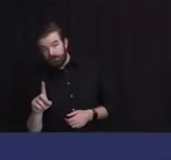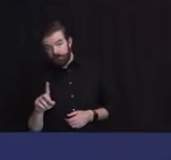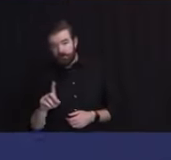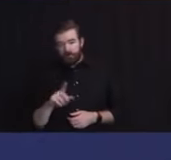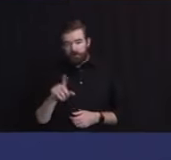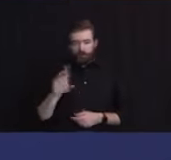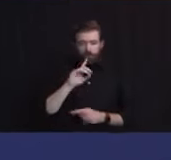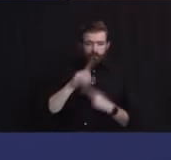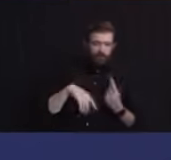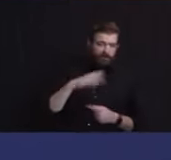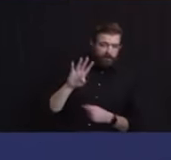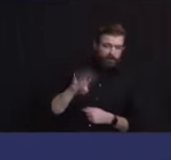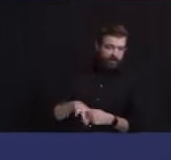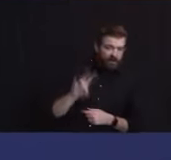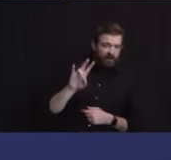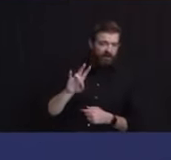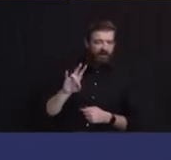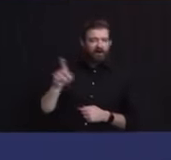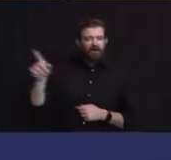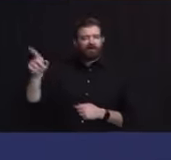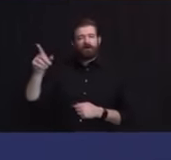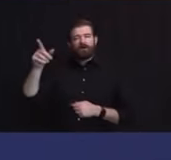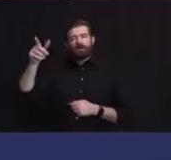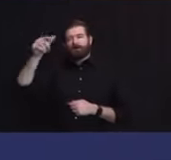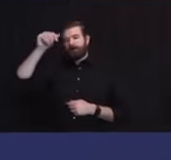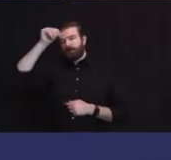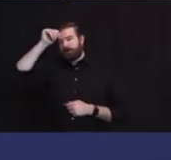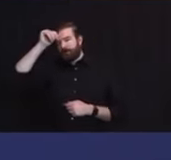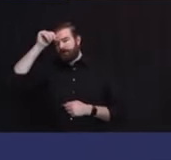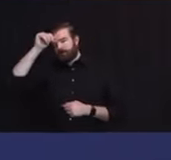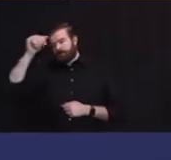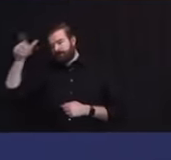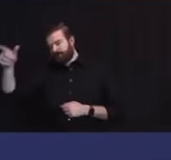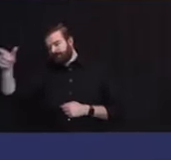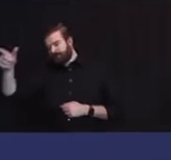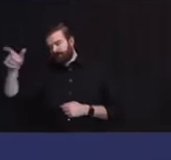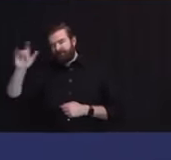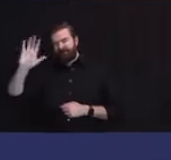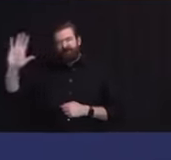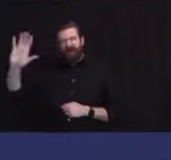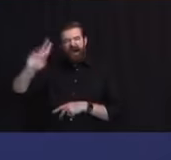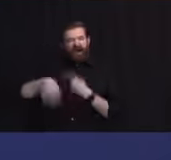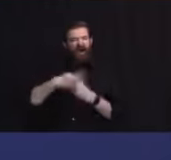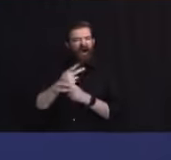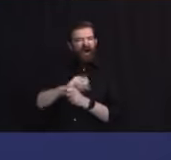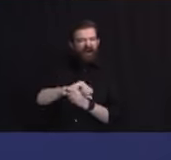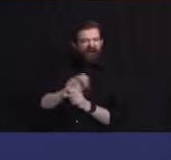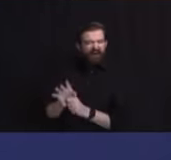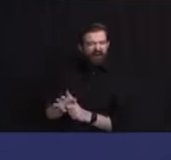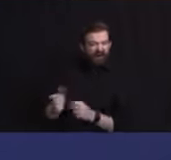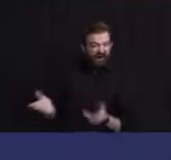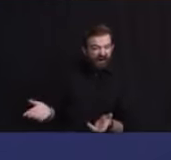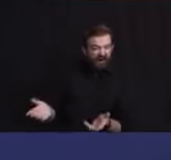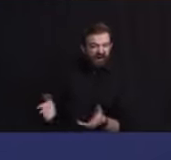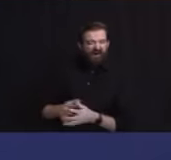being seen in India. And your last question is, particularly given with the so far